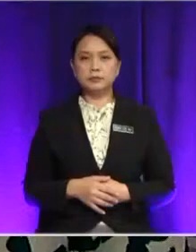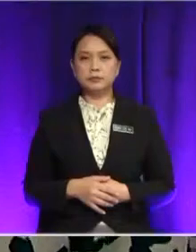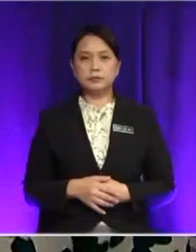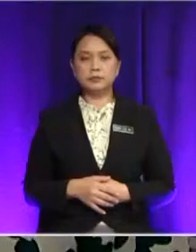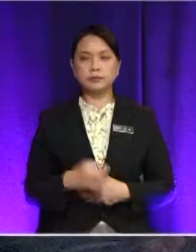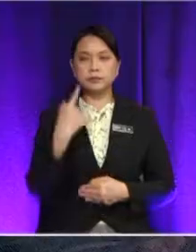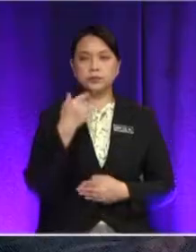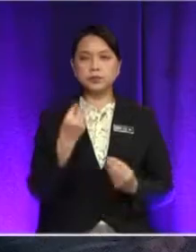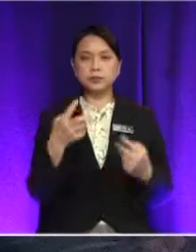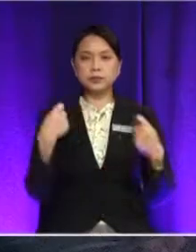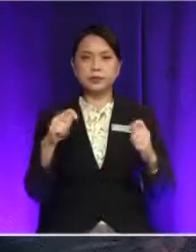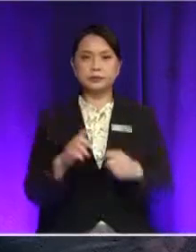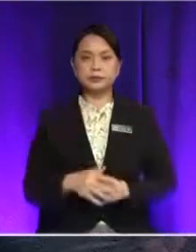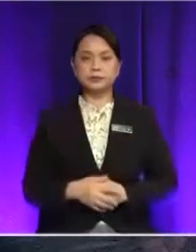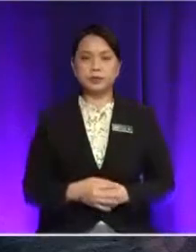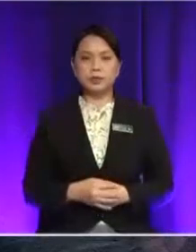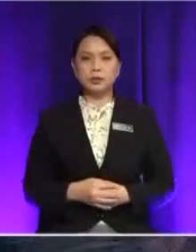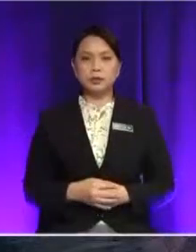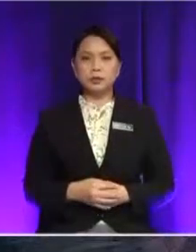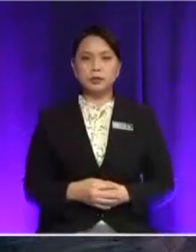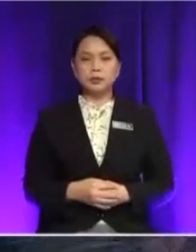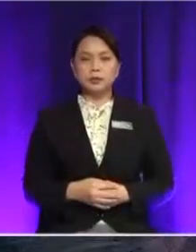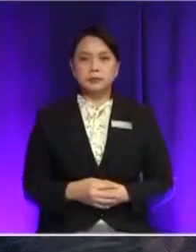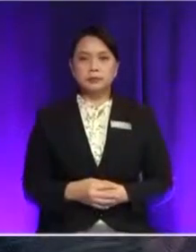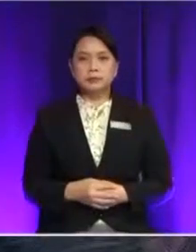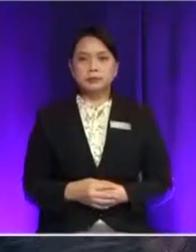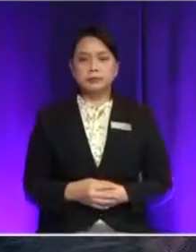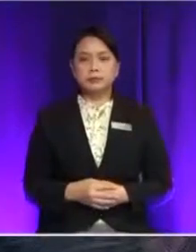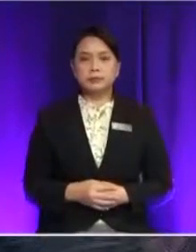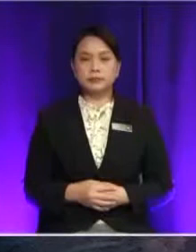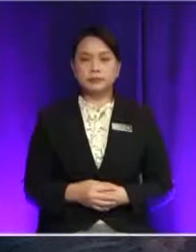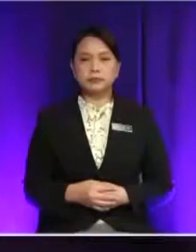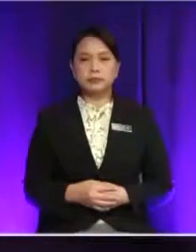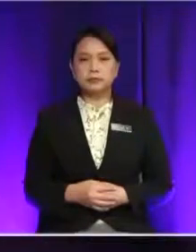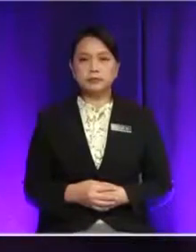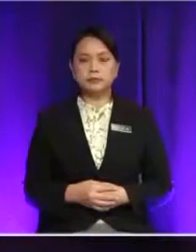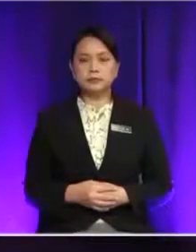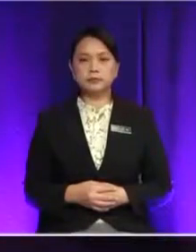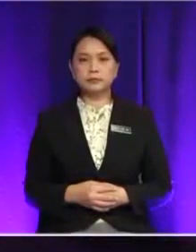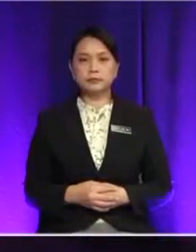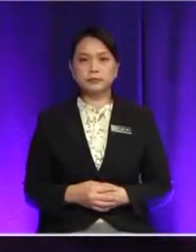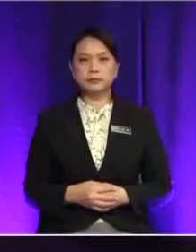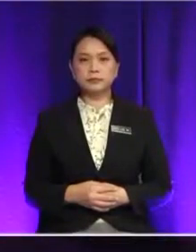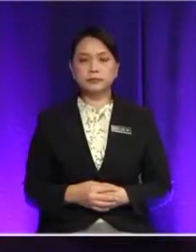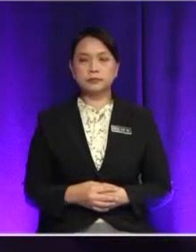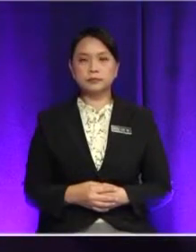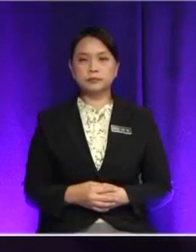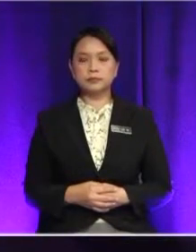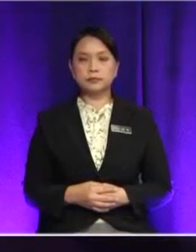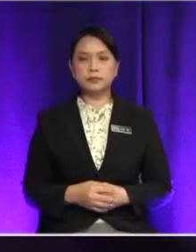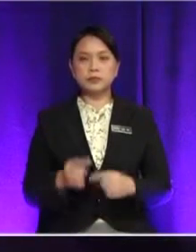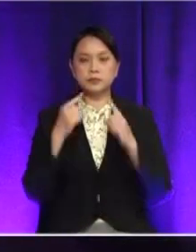Who wants to give it a shot? Okay. Can I try, madam? Okay, Aisha. What can be the answer, Aisha? The answer is